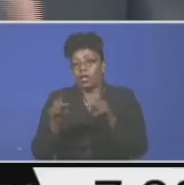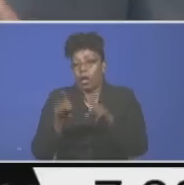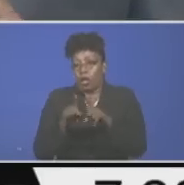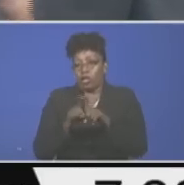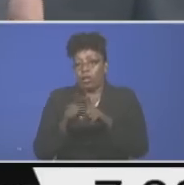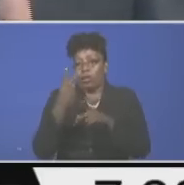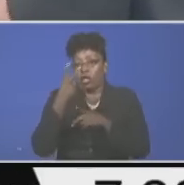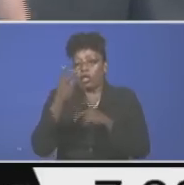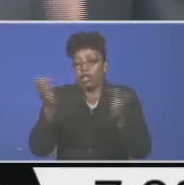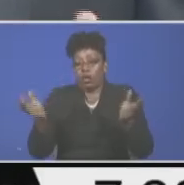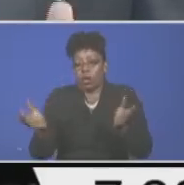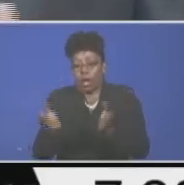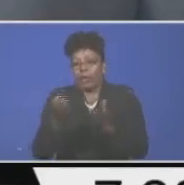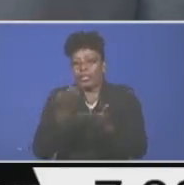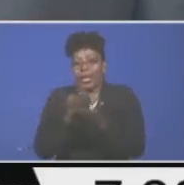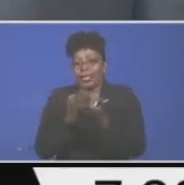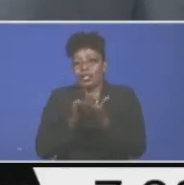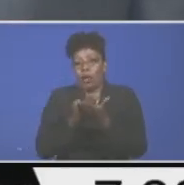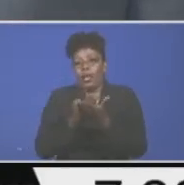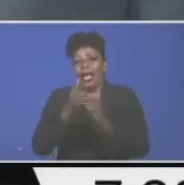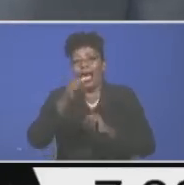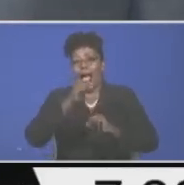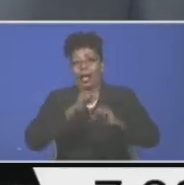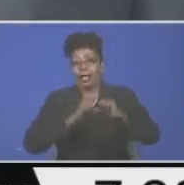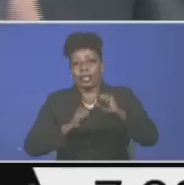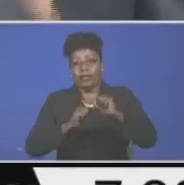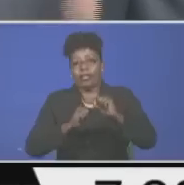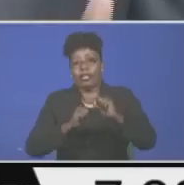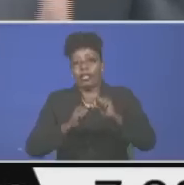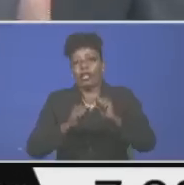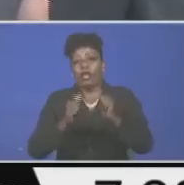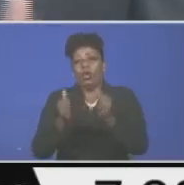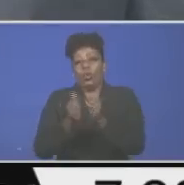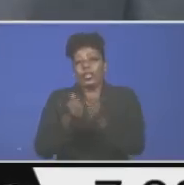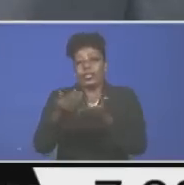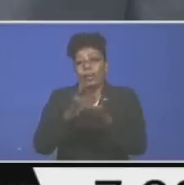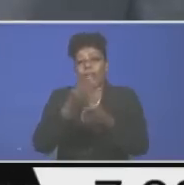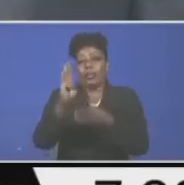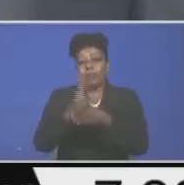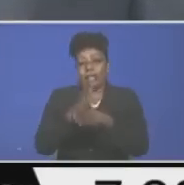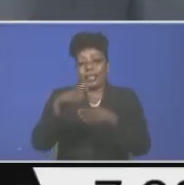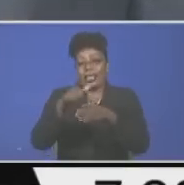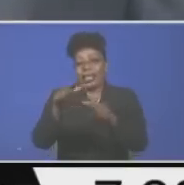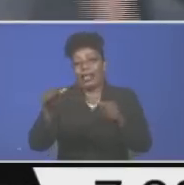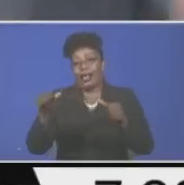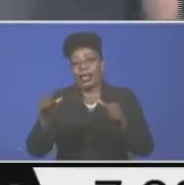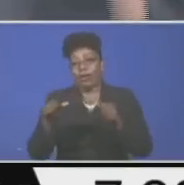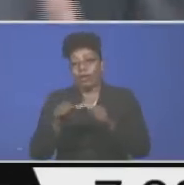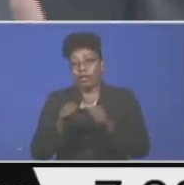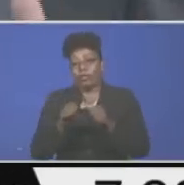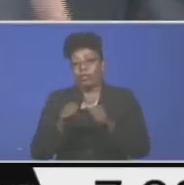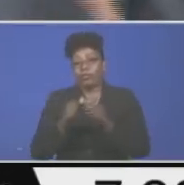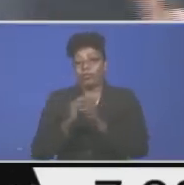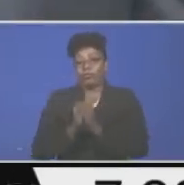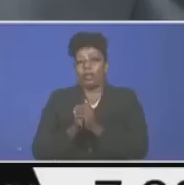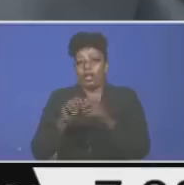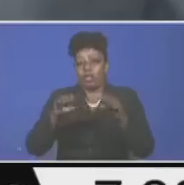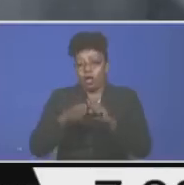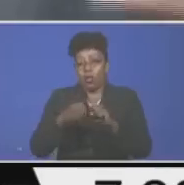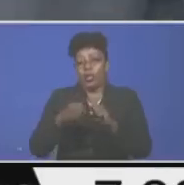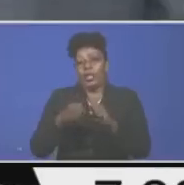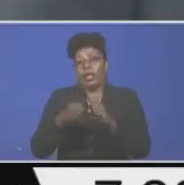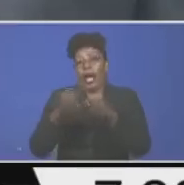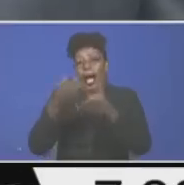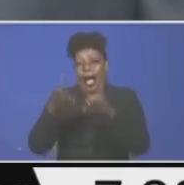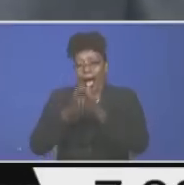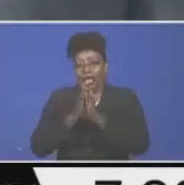at encouraging economic activities with several of the businesses in the area. And in that regard, what we're doing is inviting